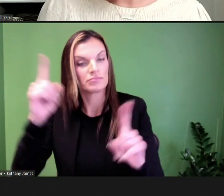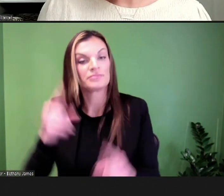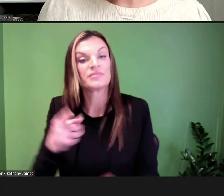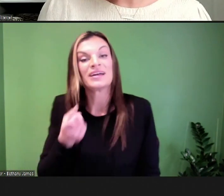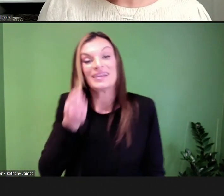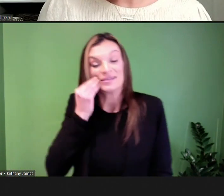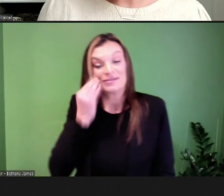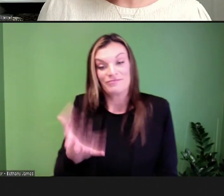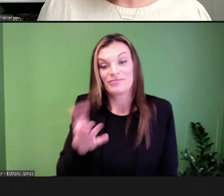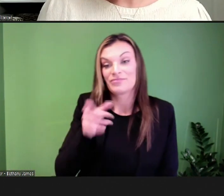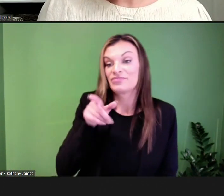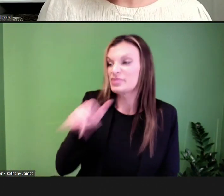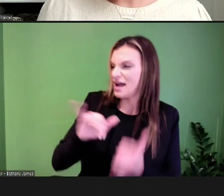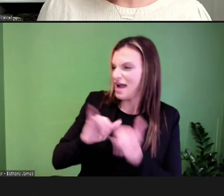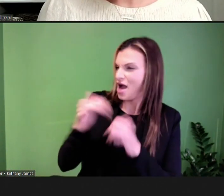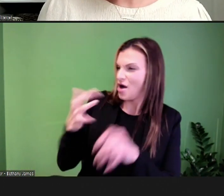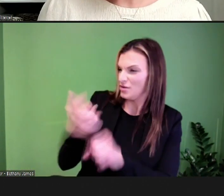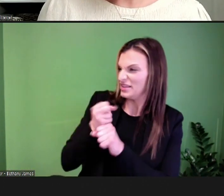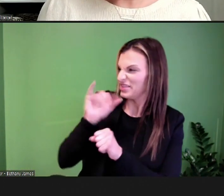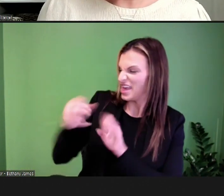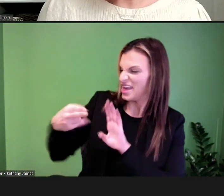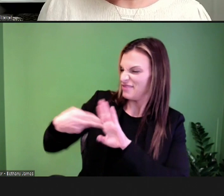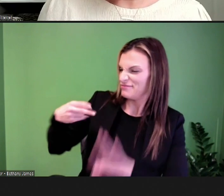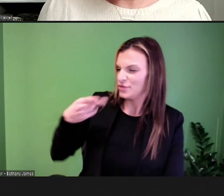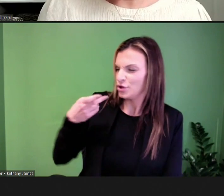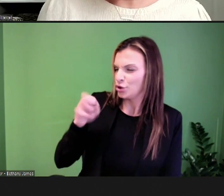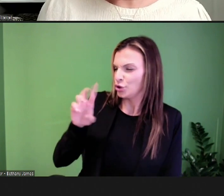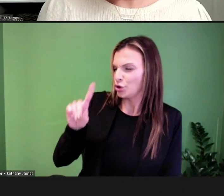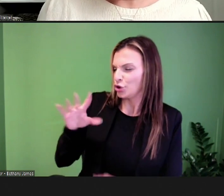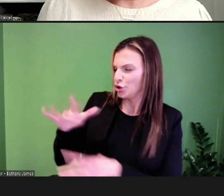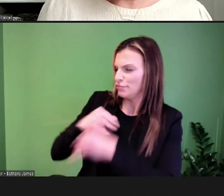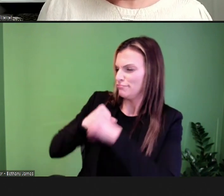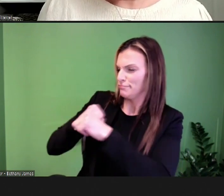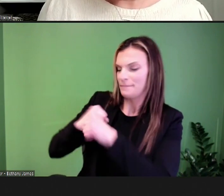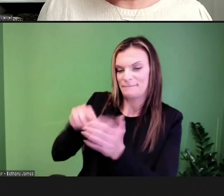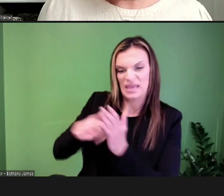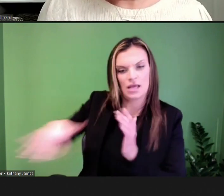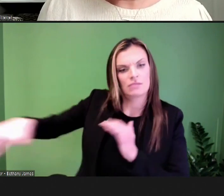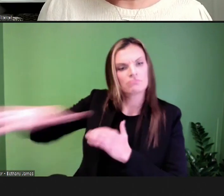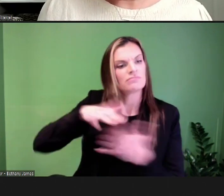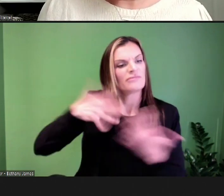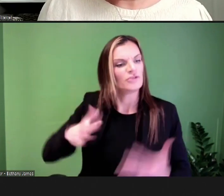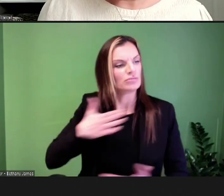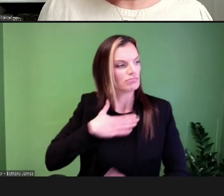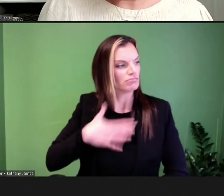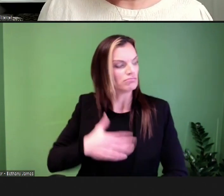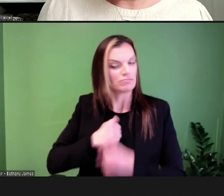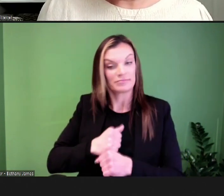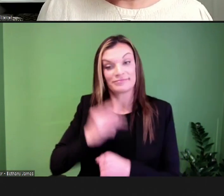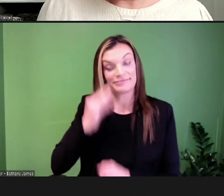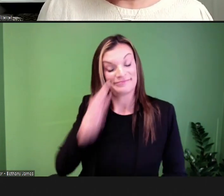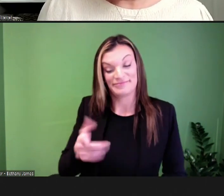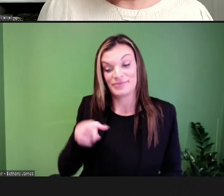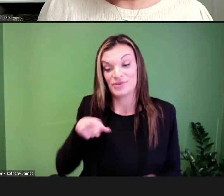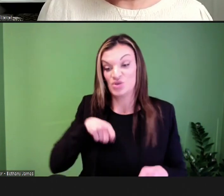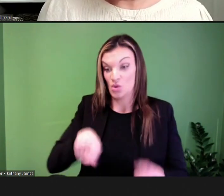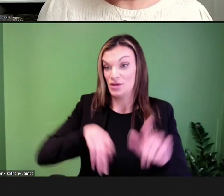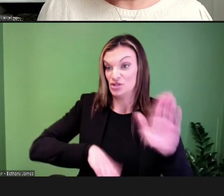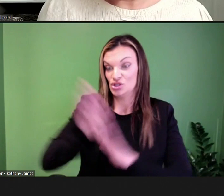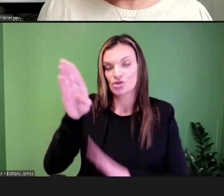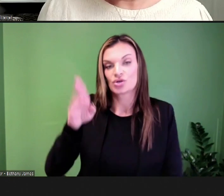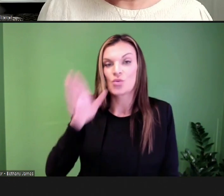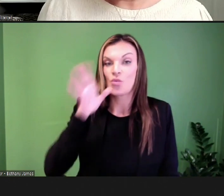certain threshold and then all of a sudden we don't have to worry. Number one, we are not going to reach herd immunity during this surge. This is a